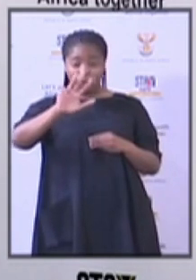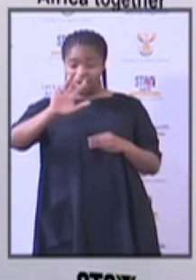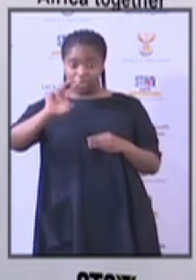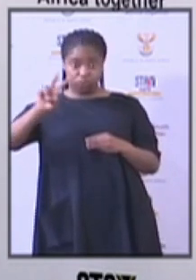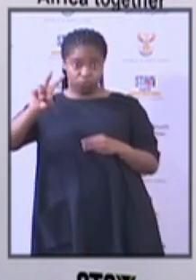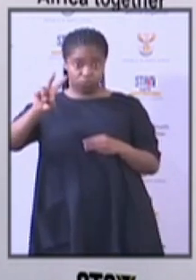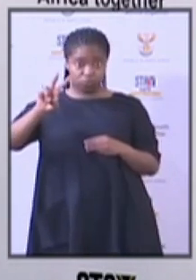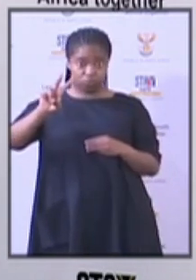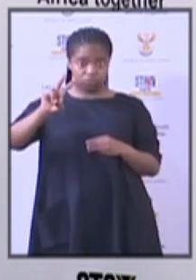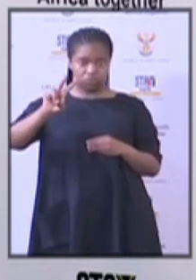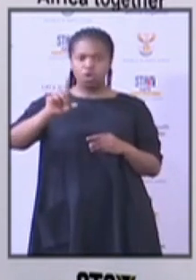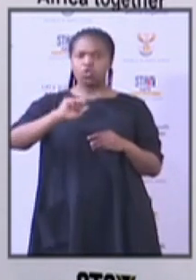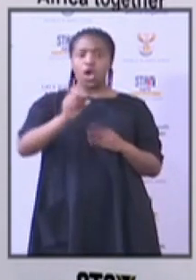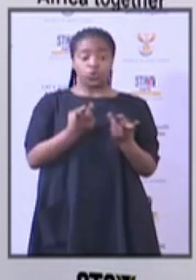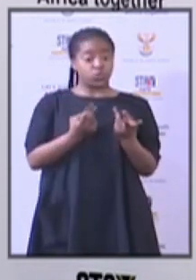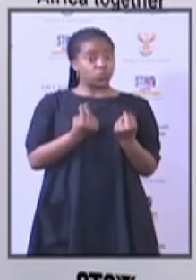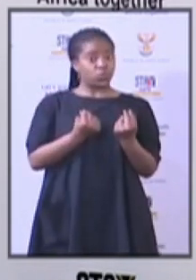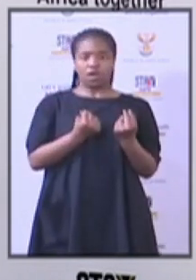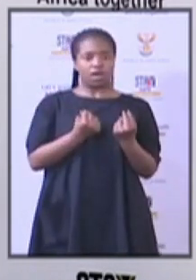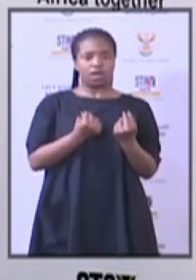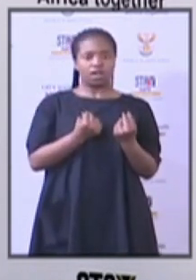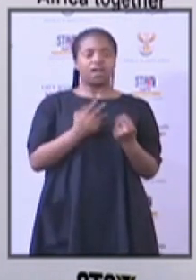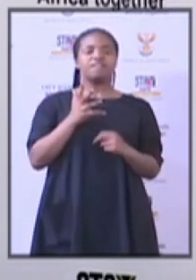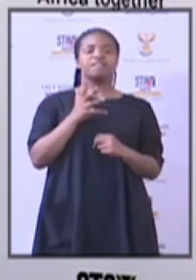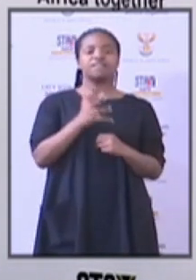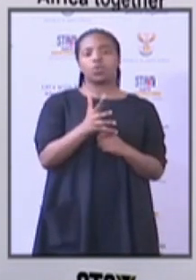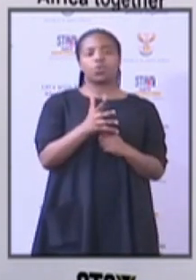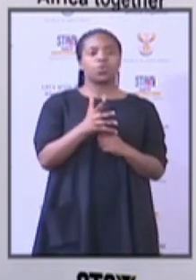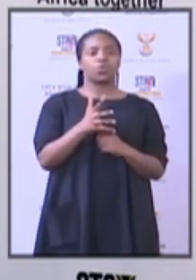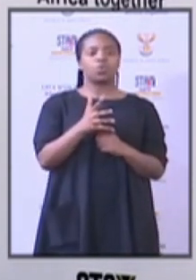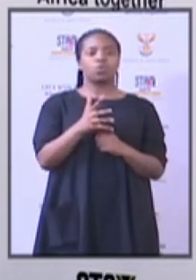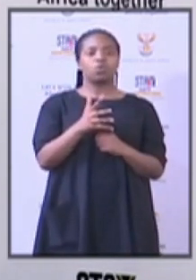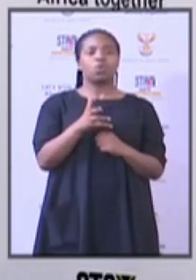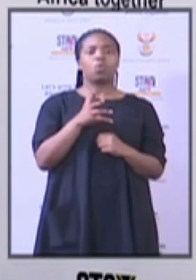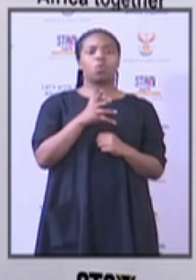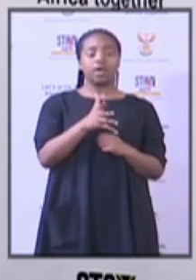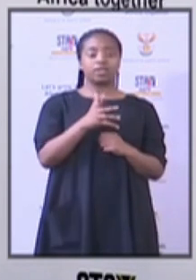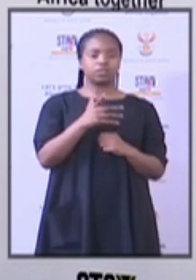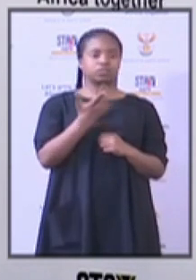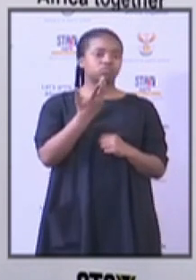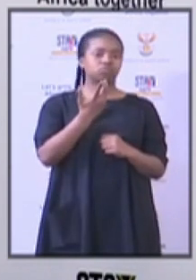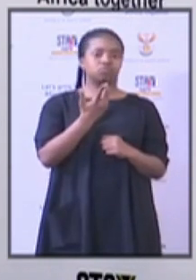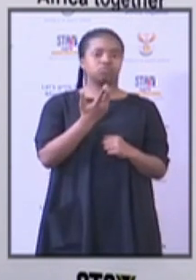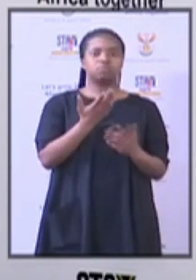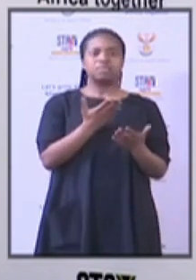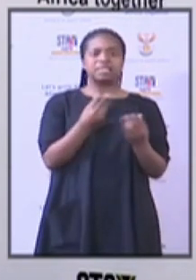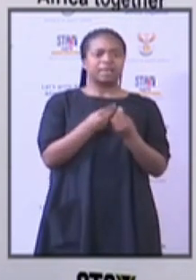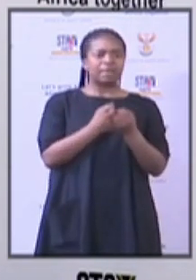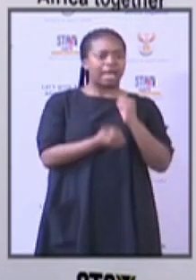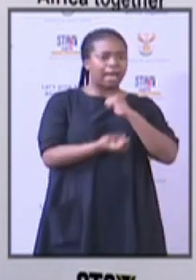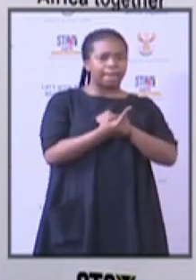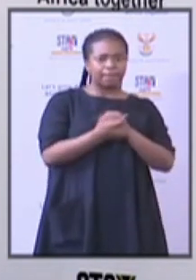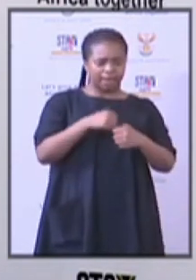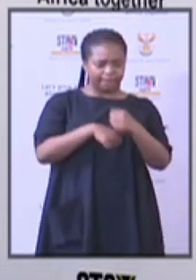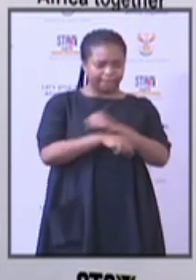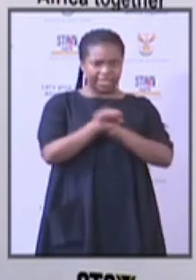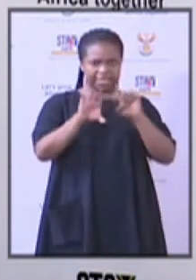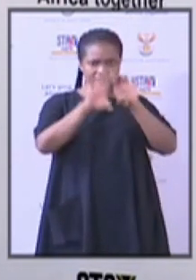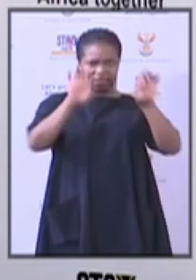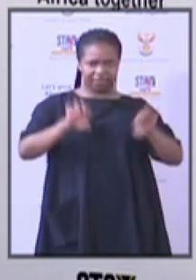181,492. Not new birth certificate, but for those who wanted replacements because something happened with their birth